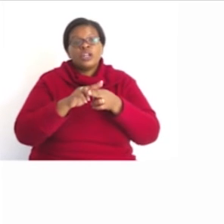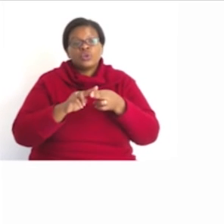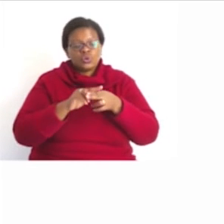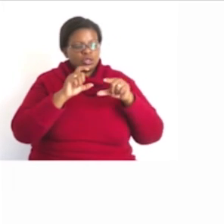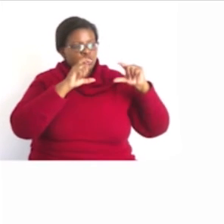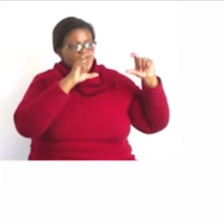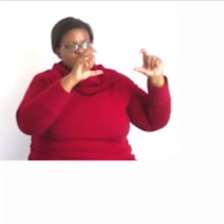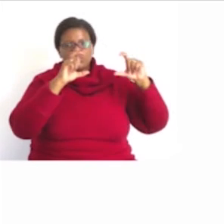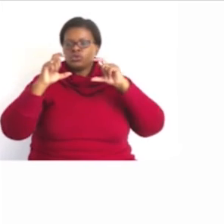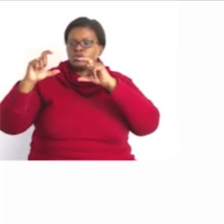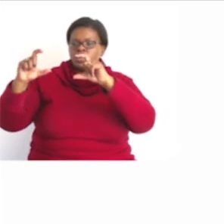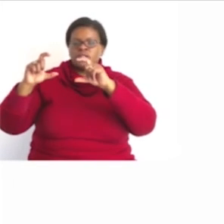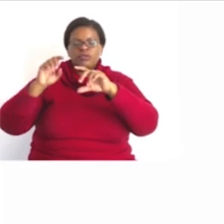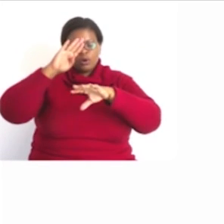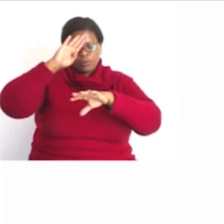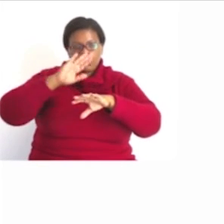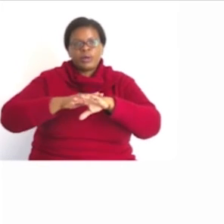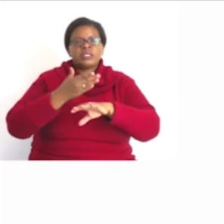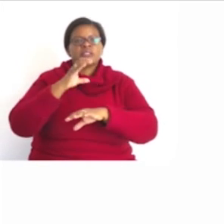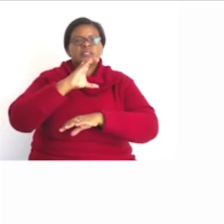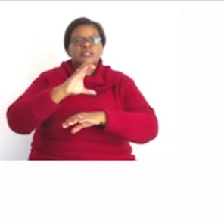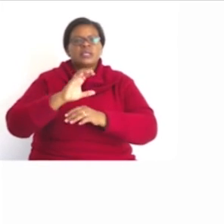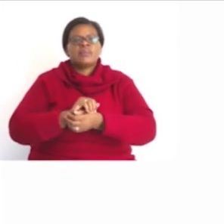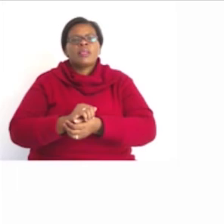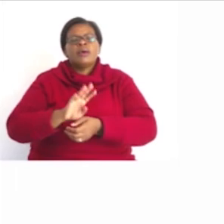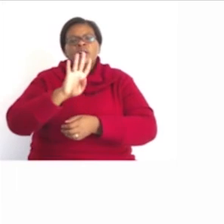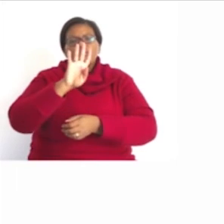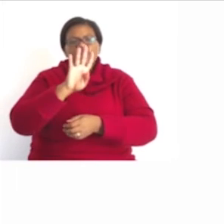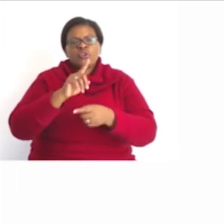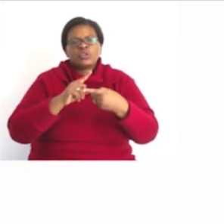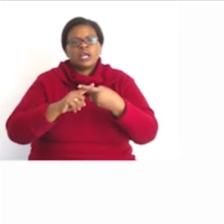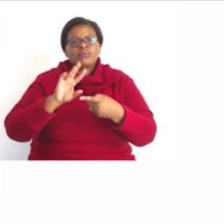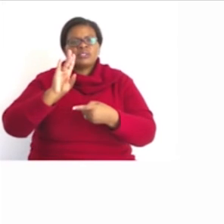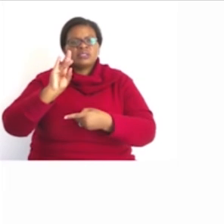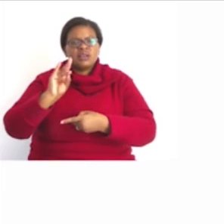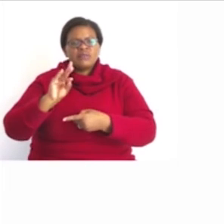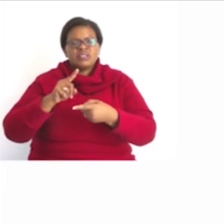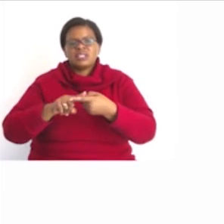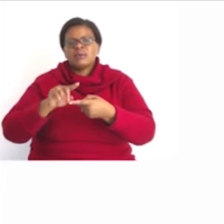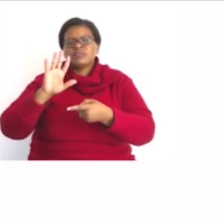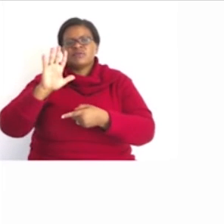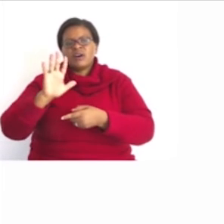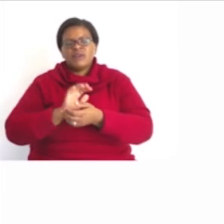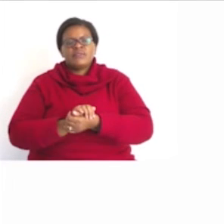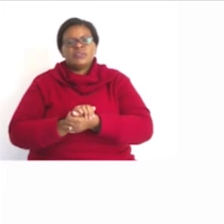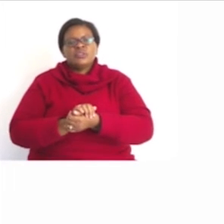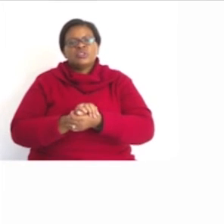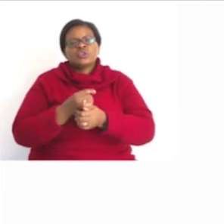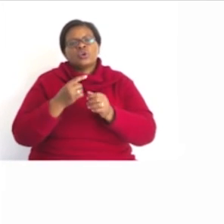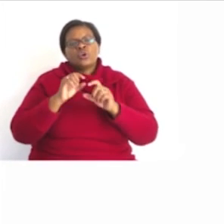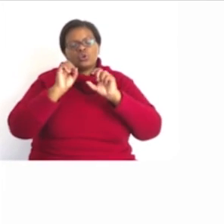answer? C, 4 times 7 times 5. You should